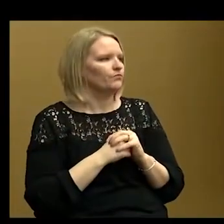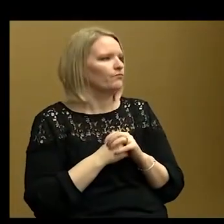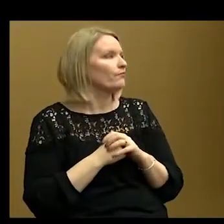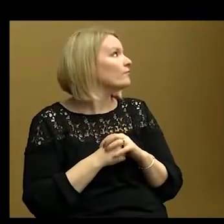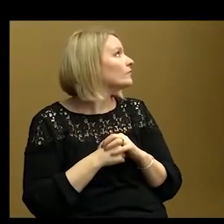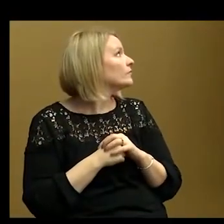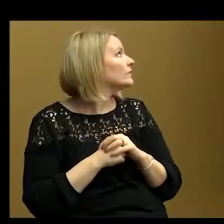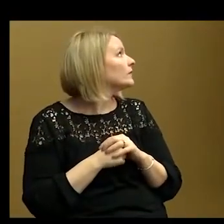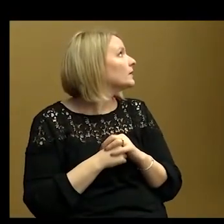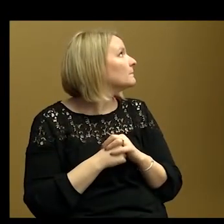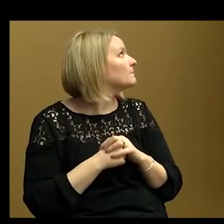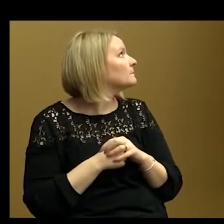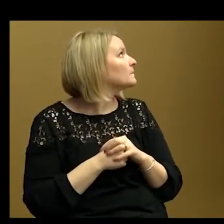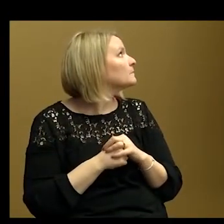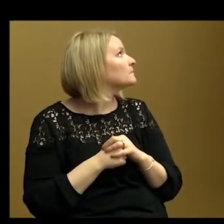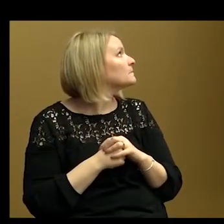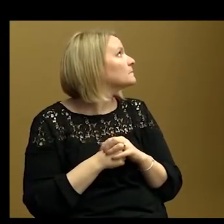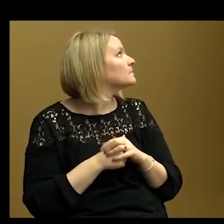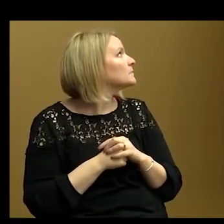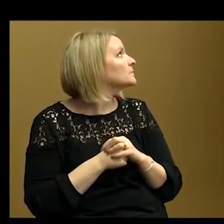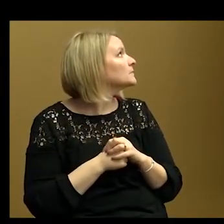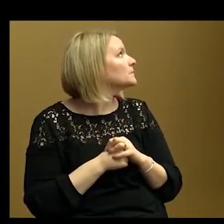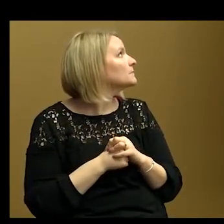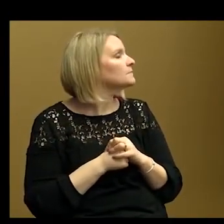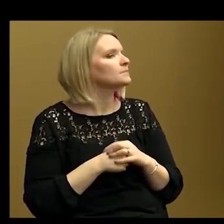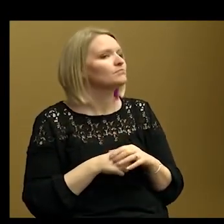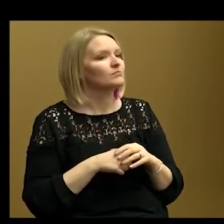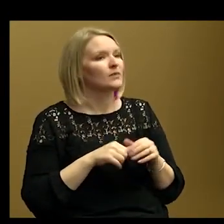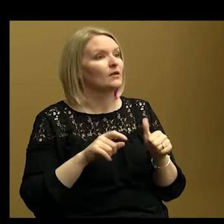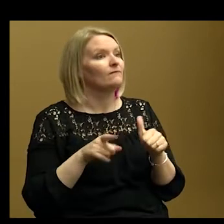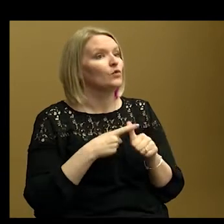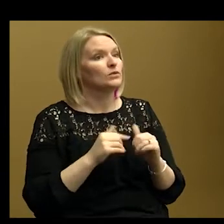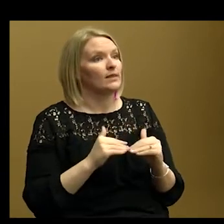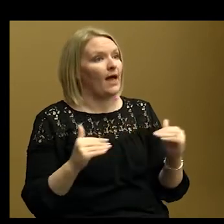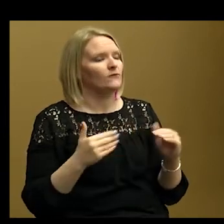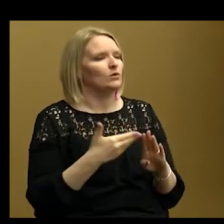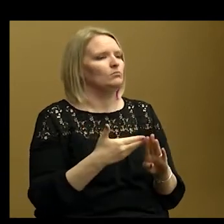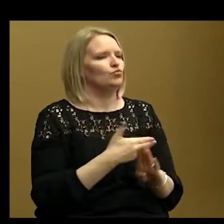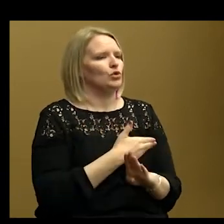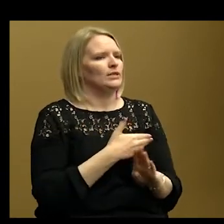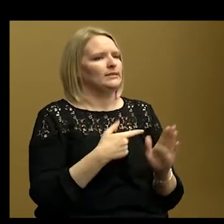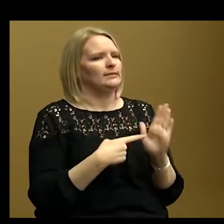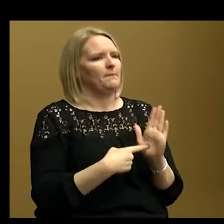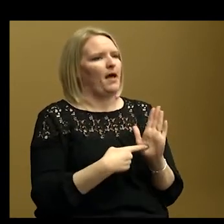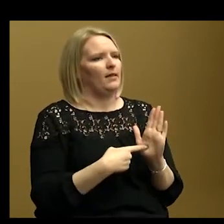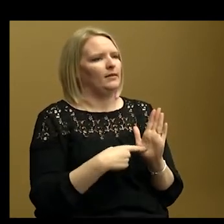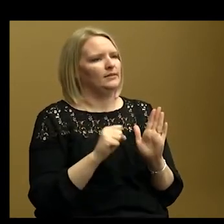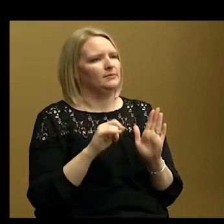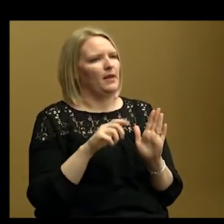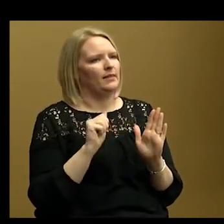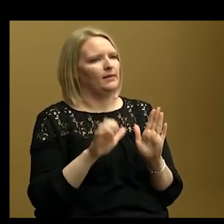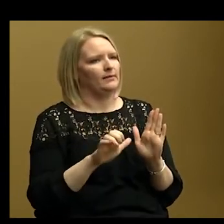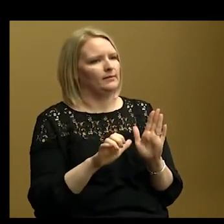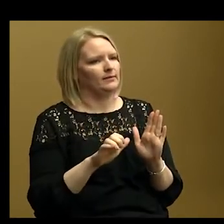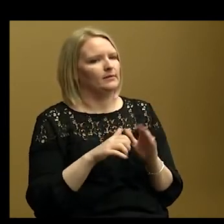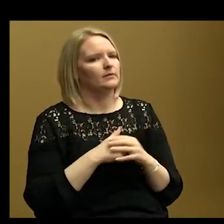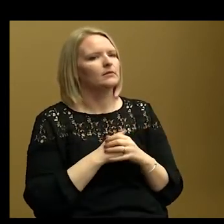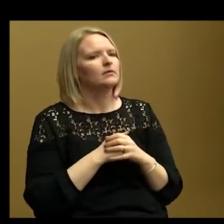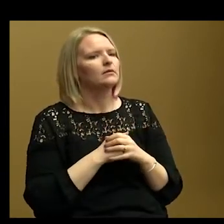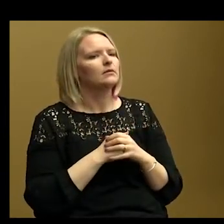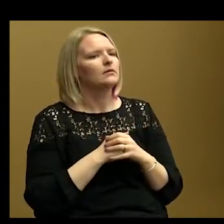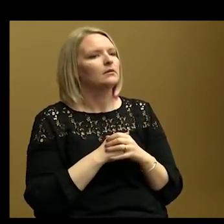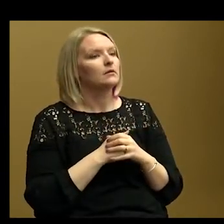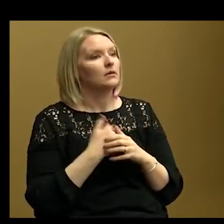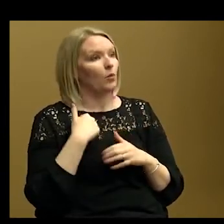So it starts with pre-symbolic levels. So that's before, and what do we do